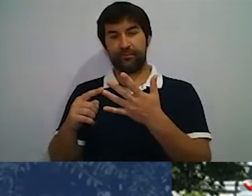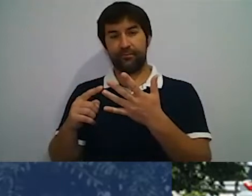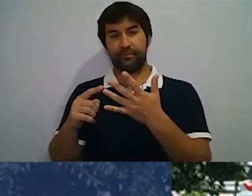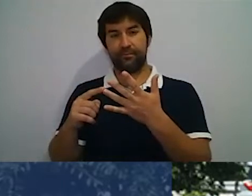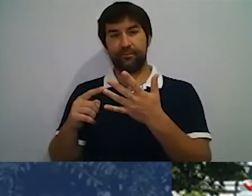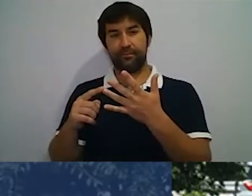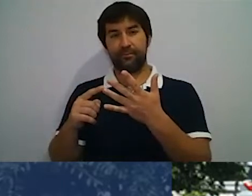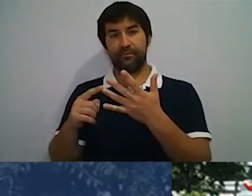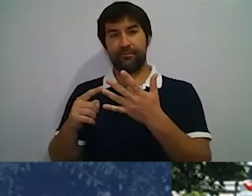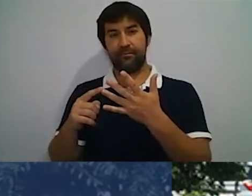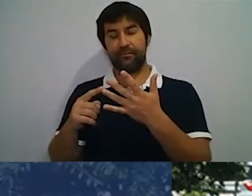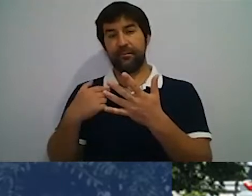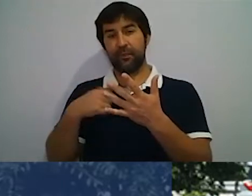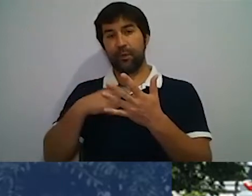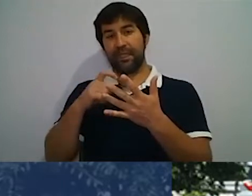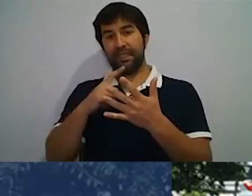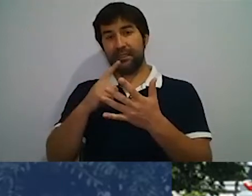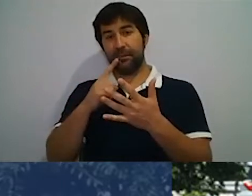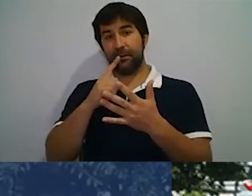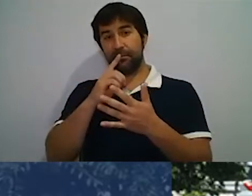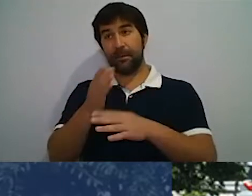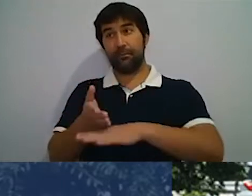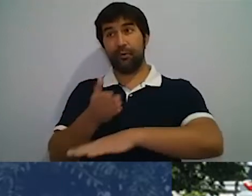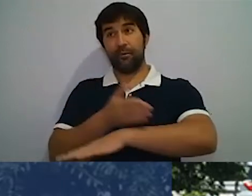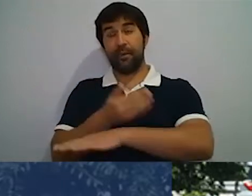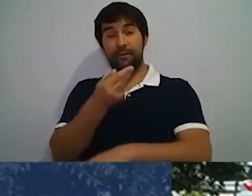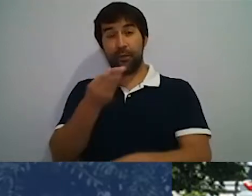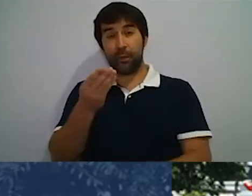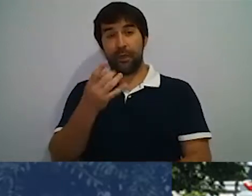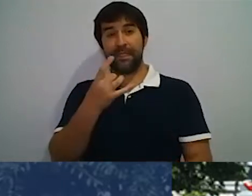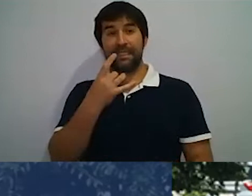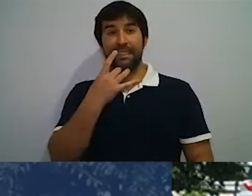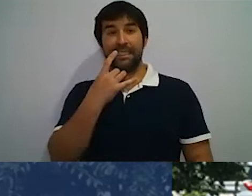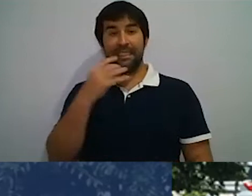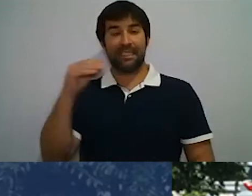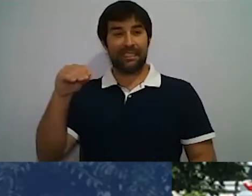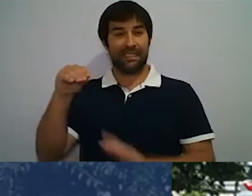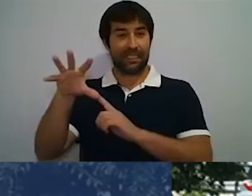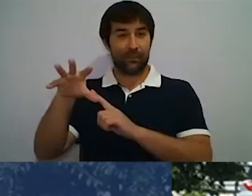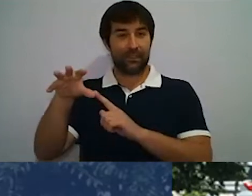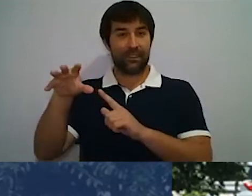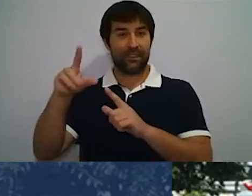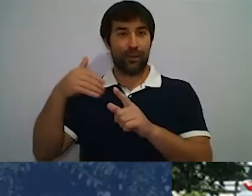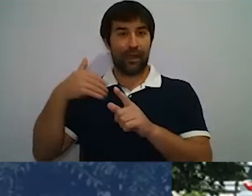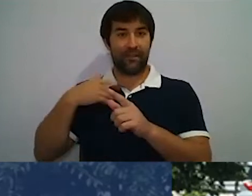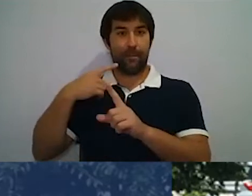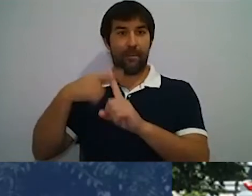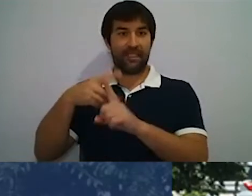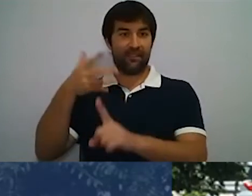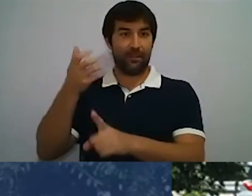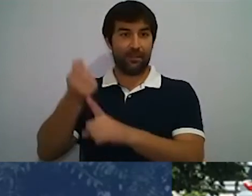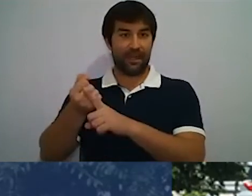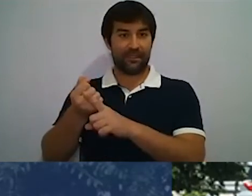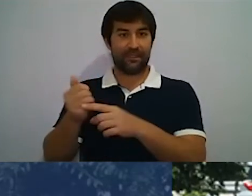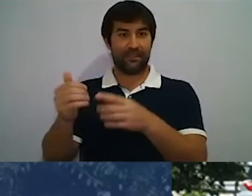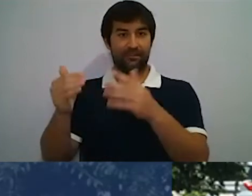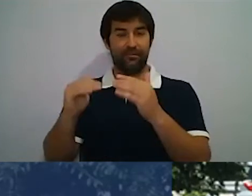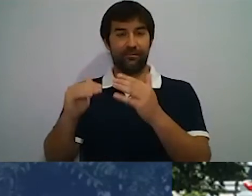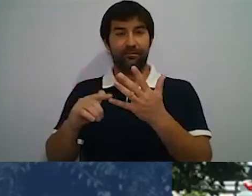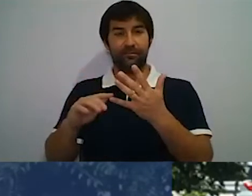on the screen, and then I sort the scores from highest to lowest. I apply this year's funding constraints because unfortunately we don't